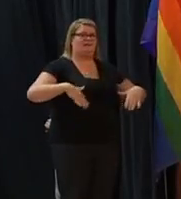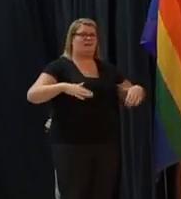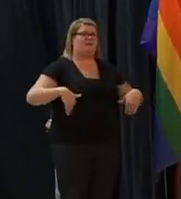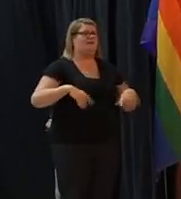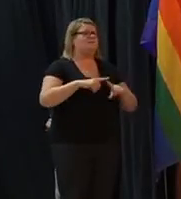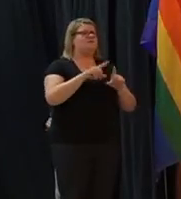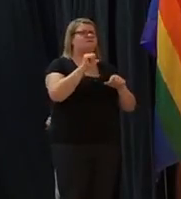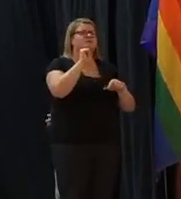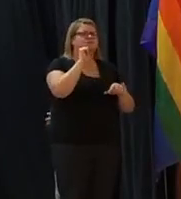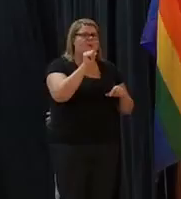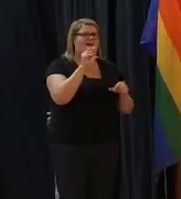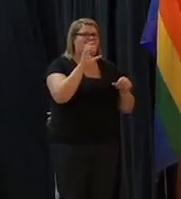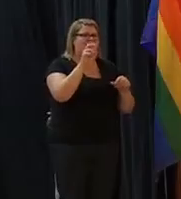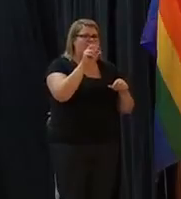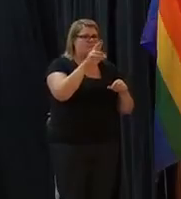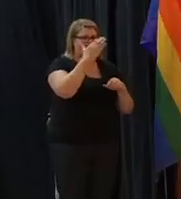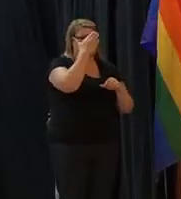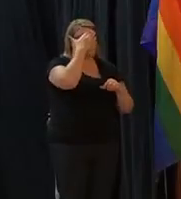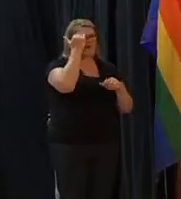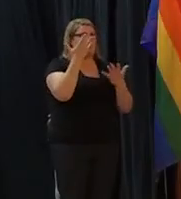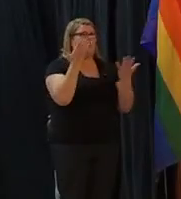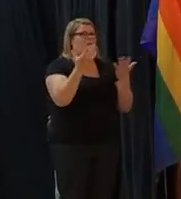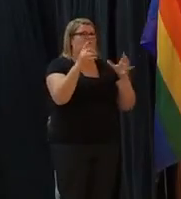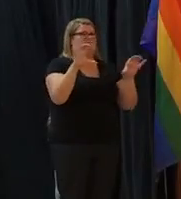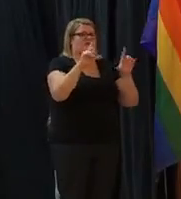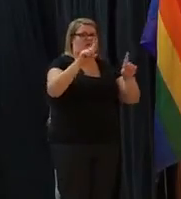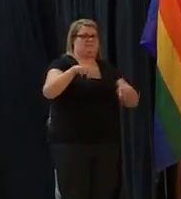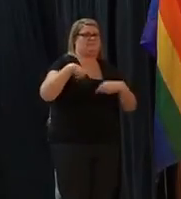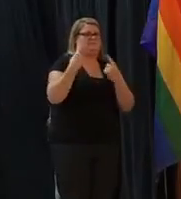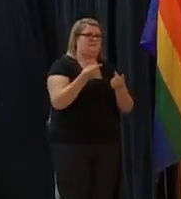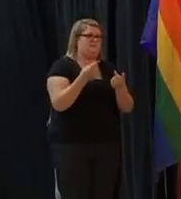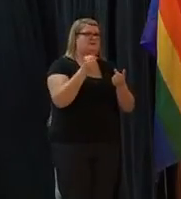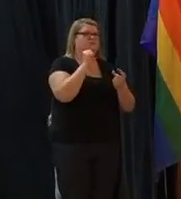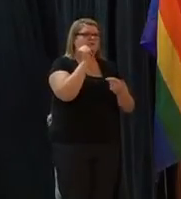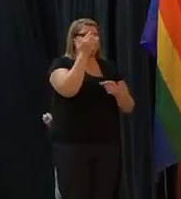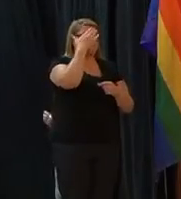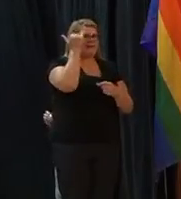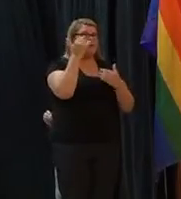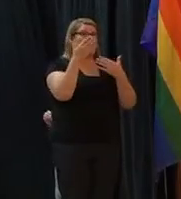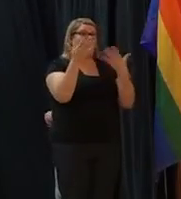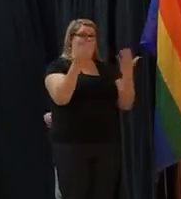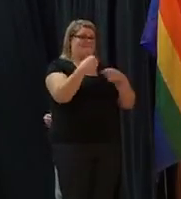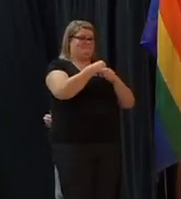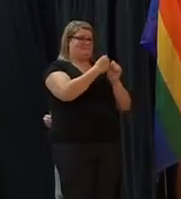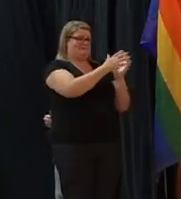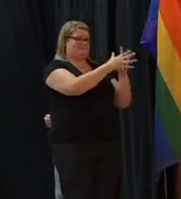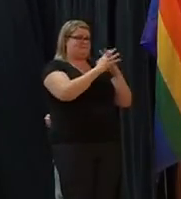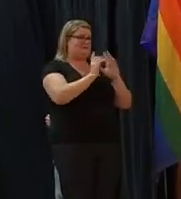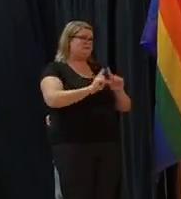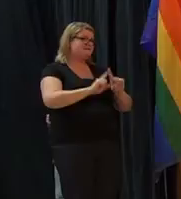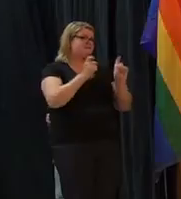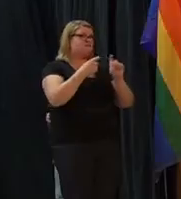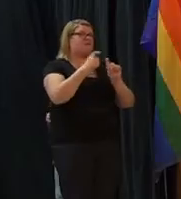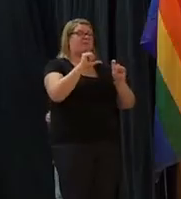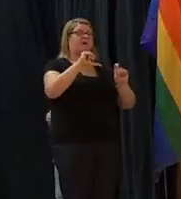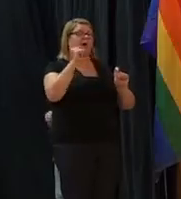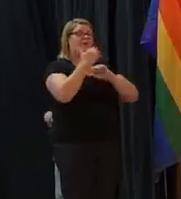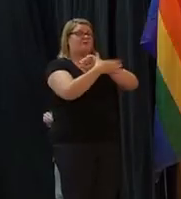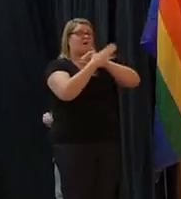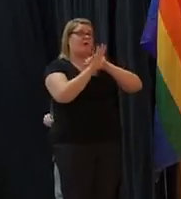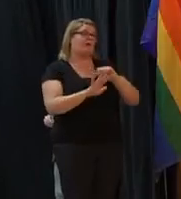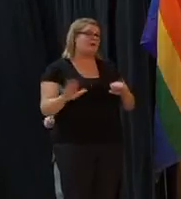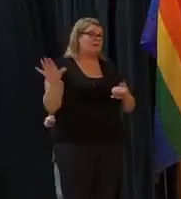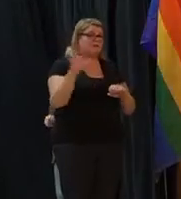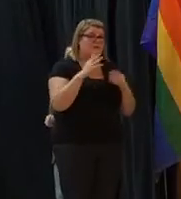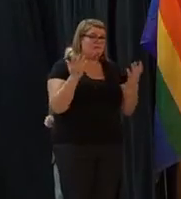the distance that we have traveled. We should never forget that what makes America different from almost every other